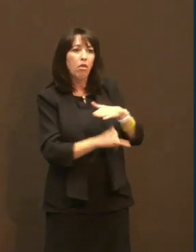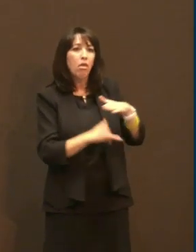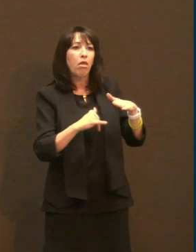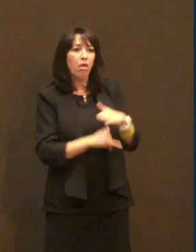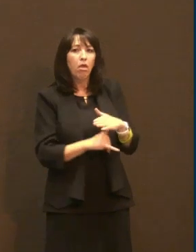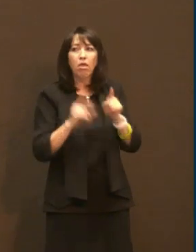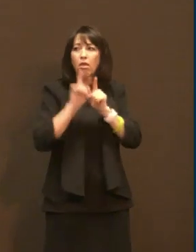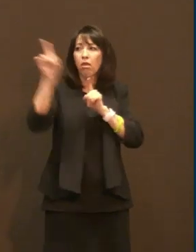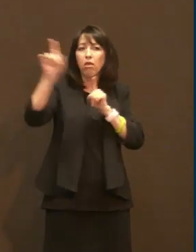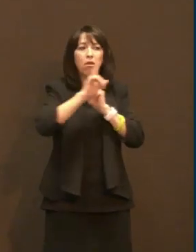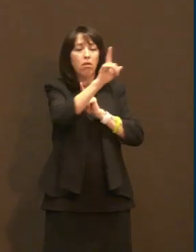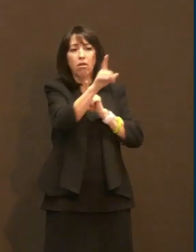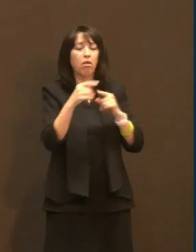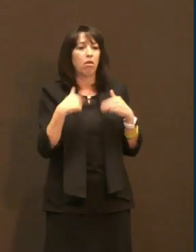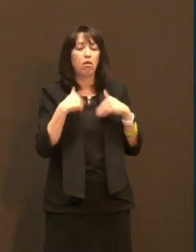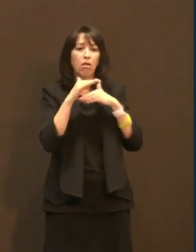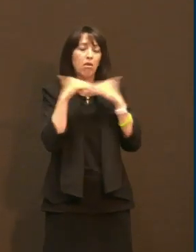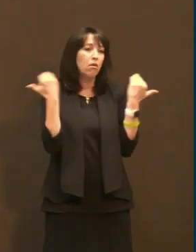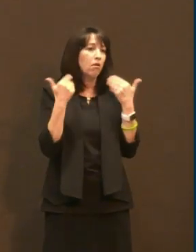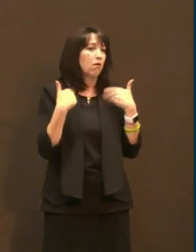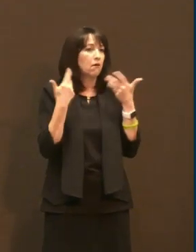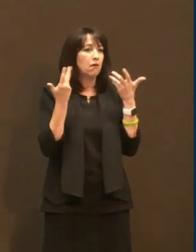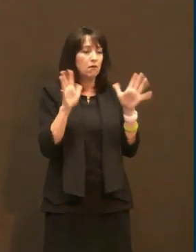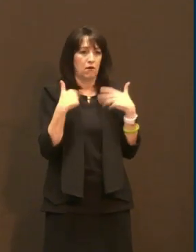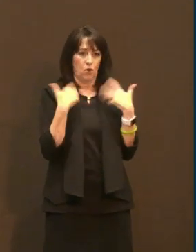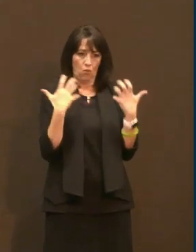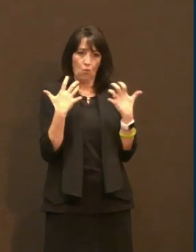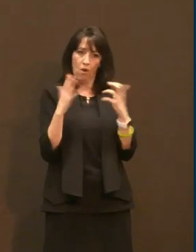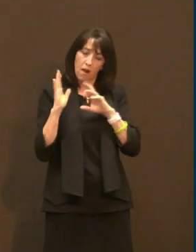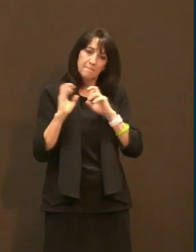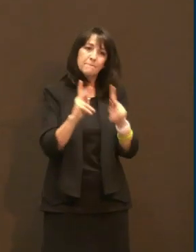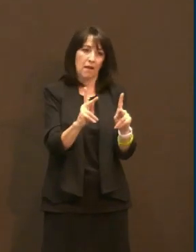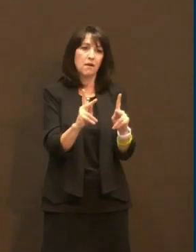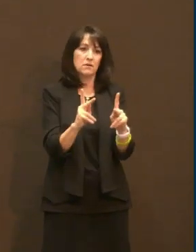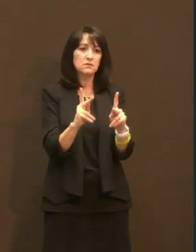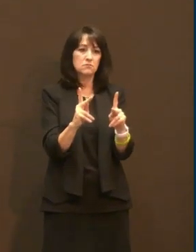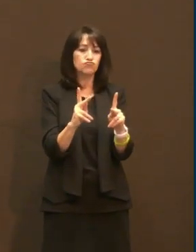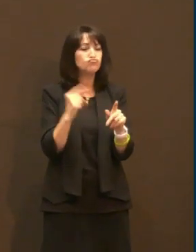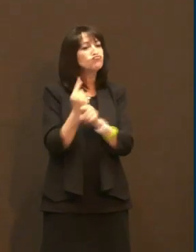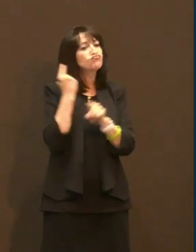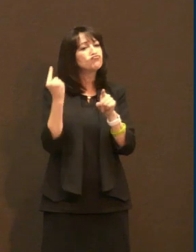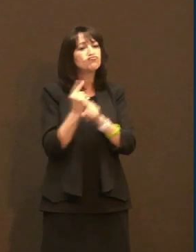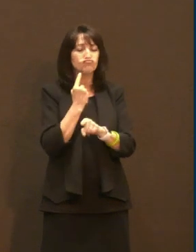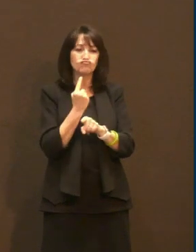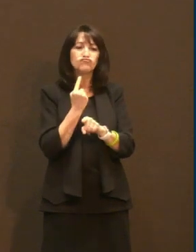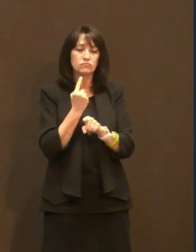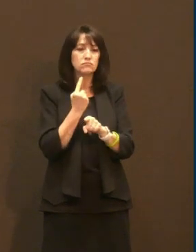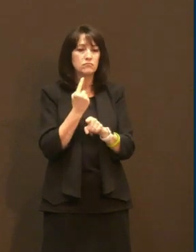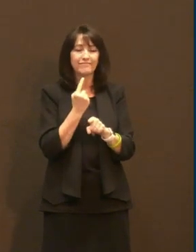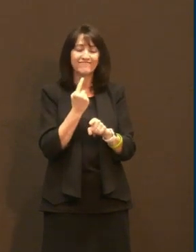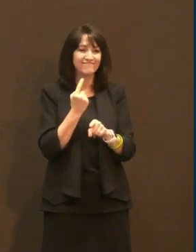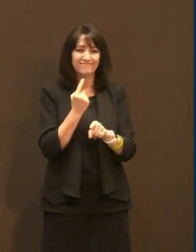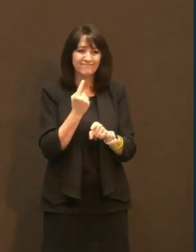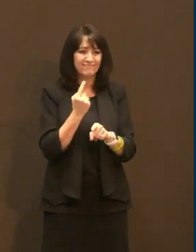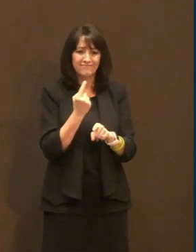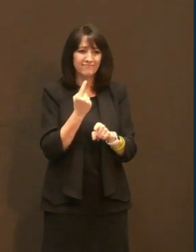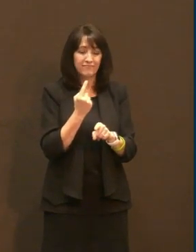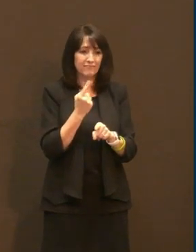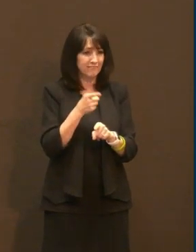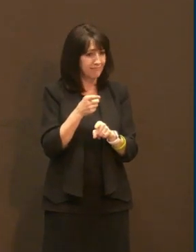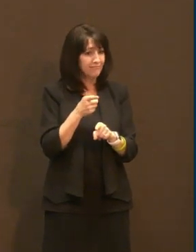were completely, but our ability to follow the social distancing,